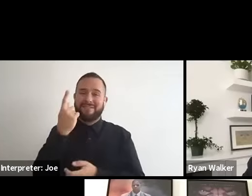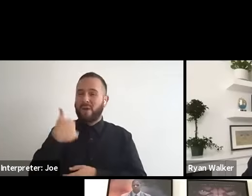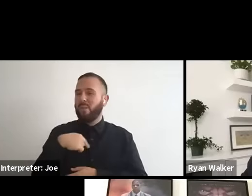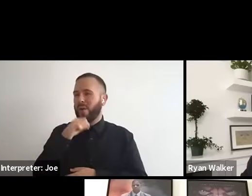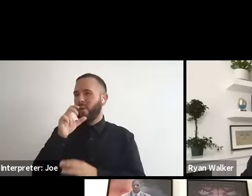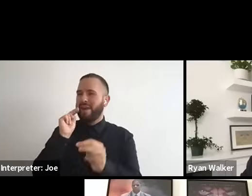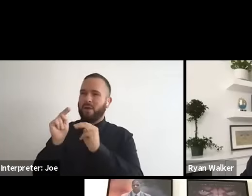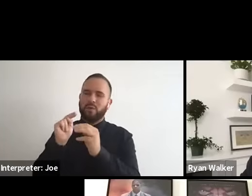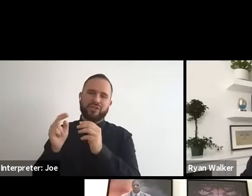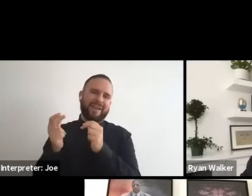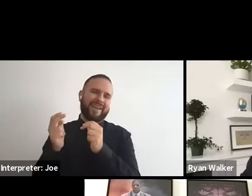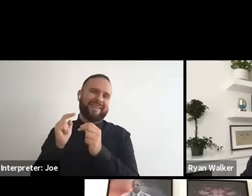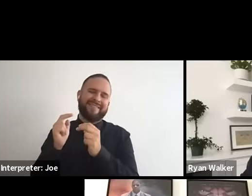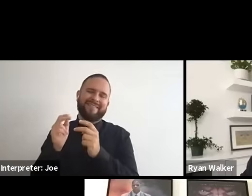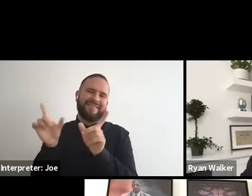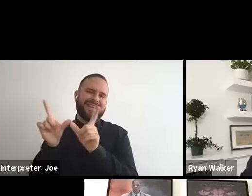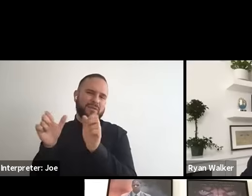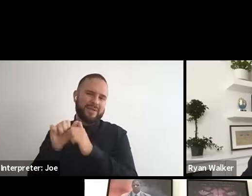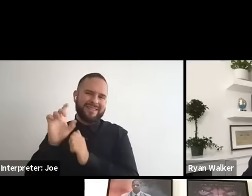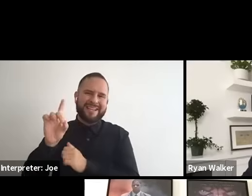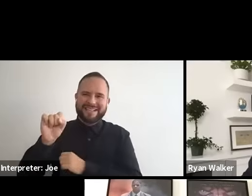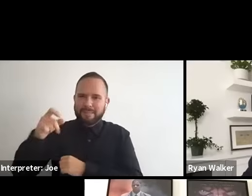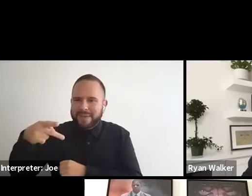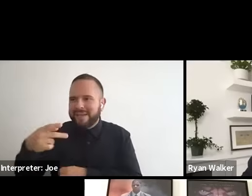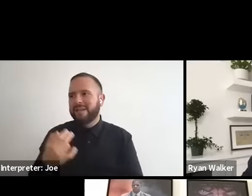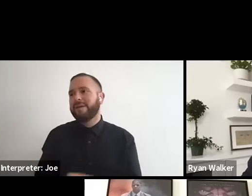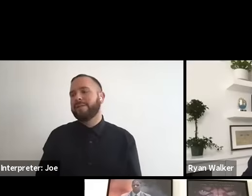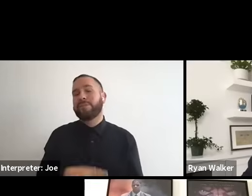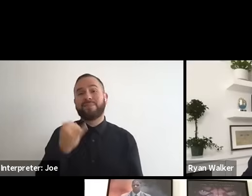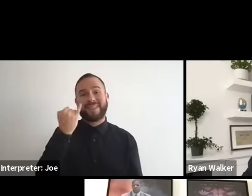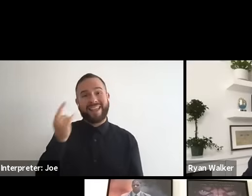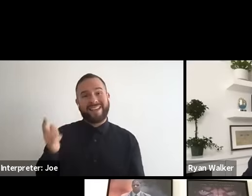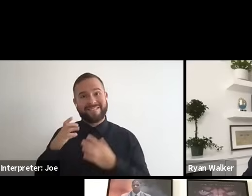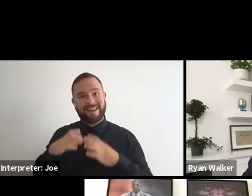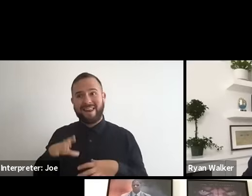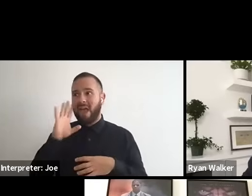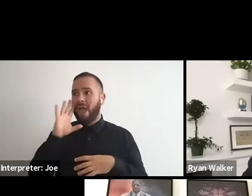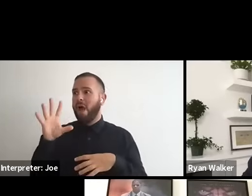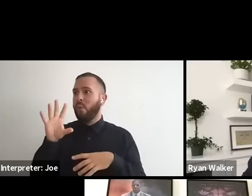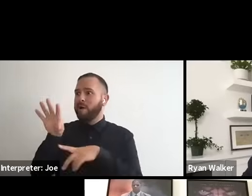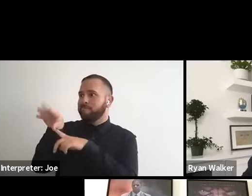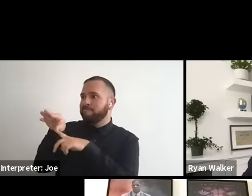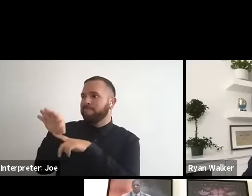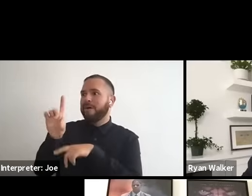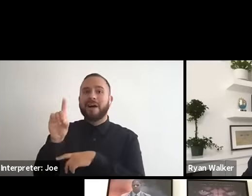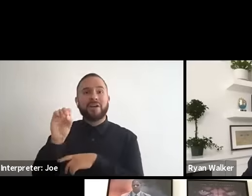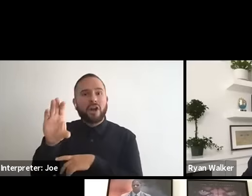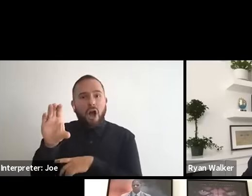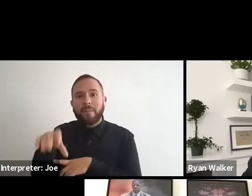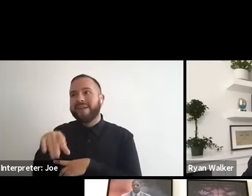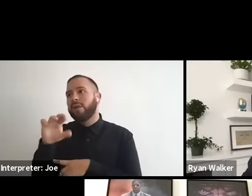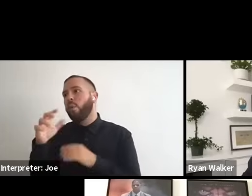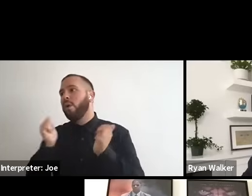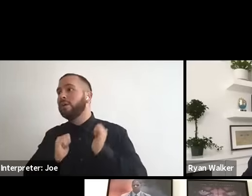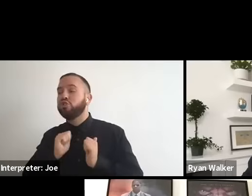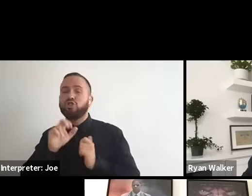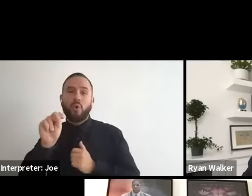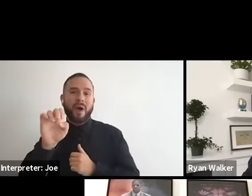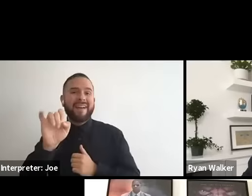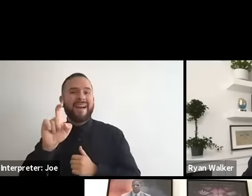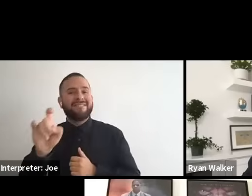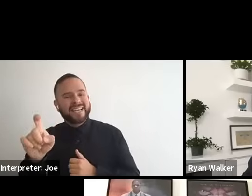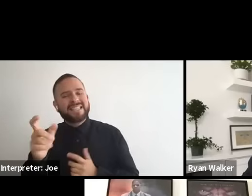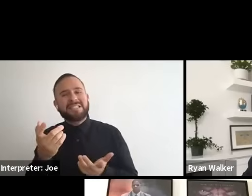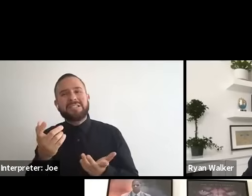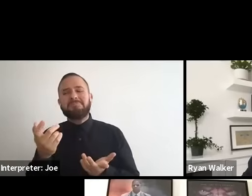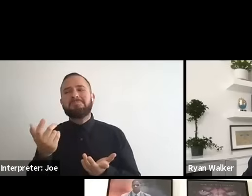licenses with DSPs. If the client's going to do a documentary or a show on Netflix, we do have clients that